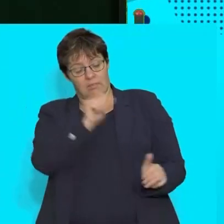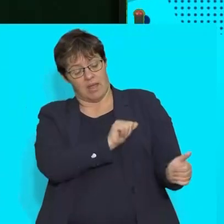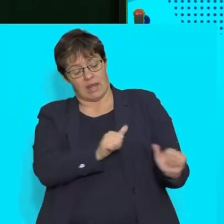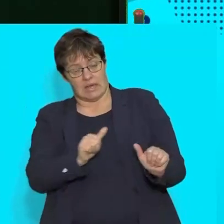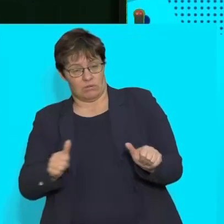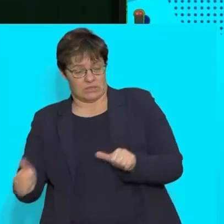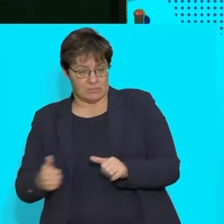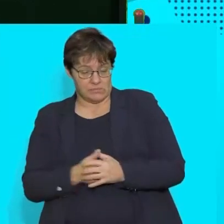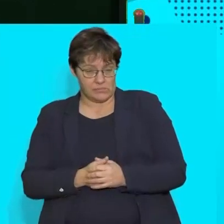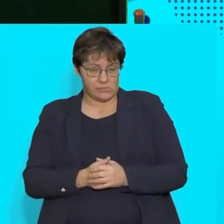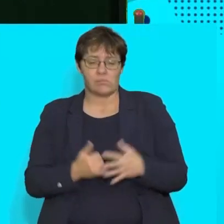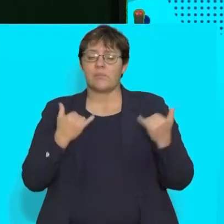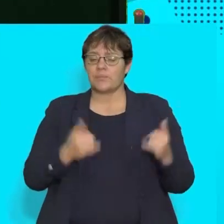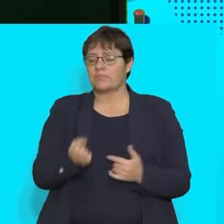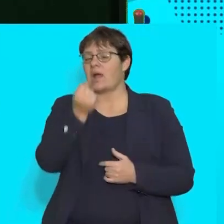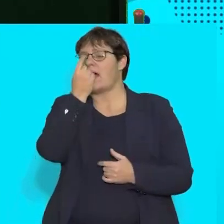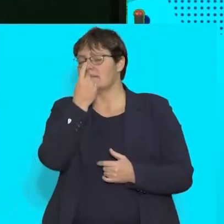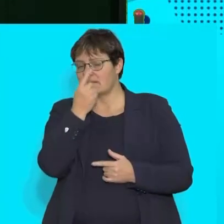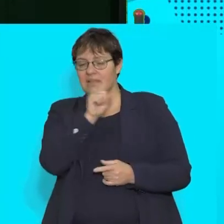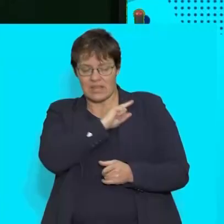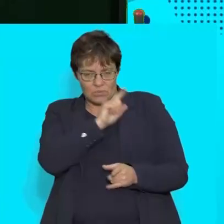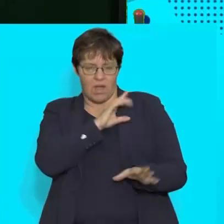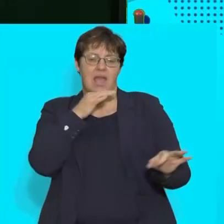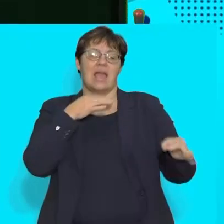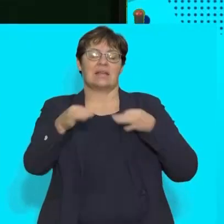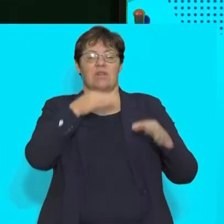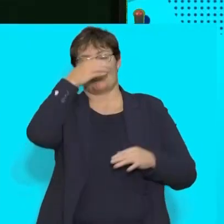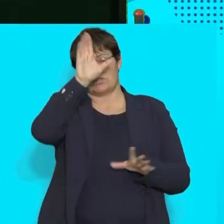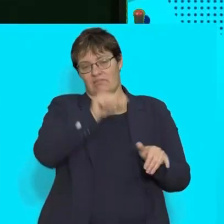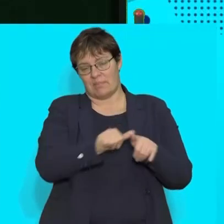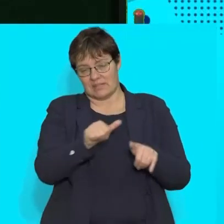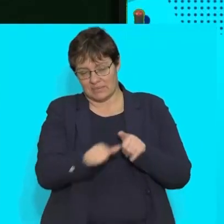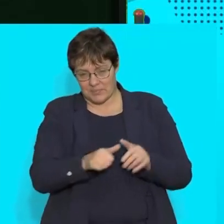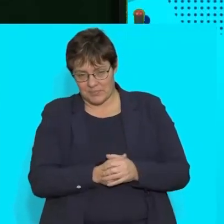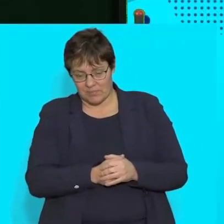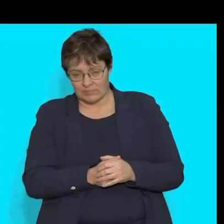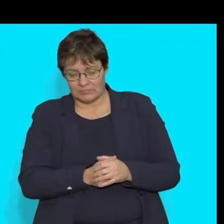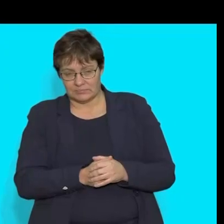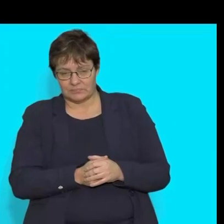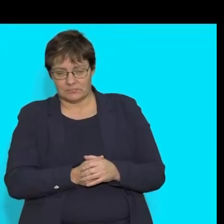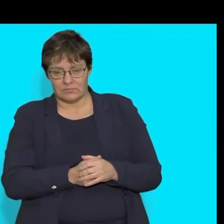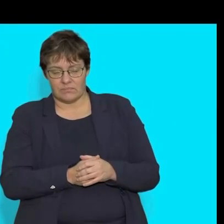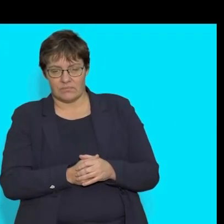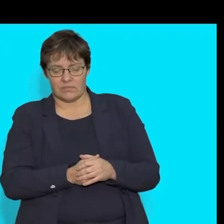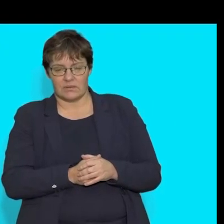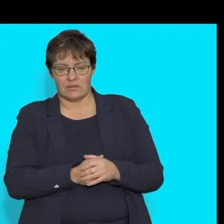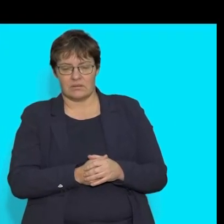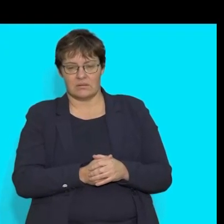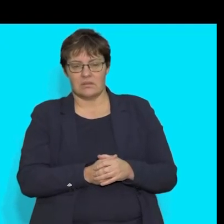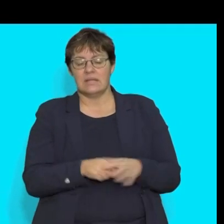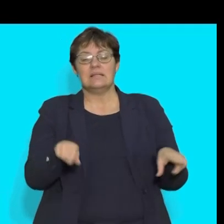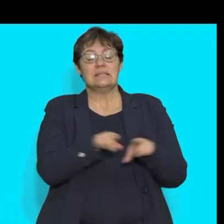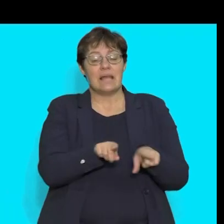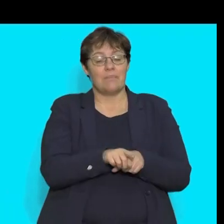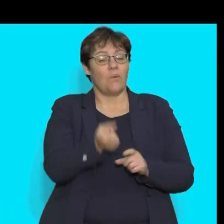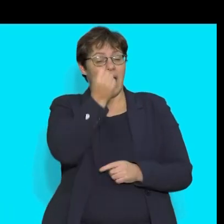inheritance. Today we understand that, and hence we can explain this concept much more scientifically. We also need to